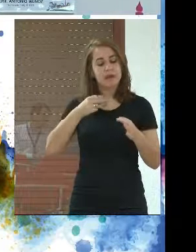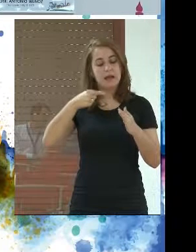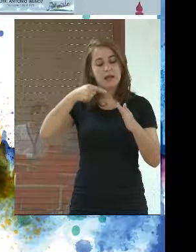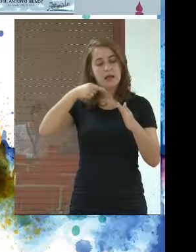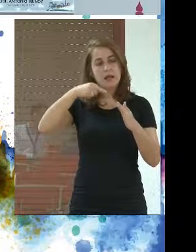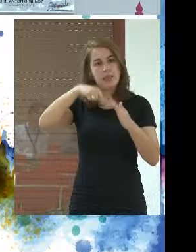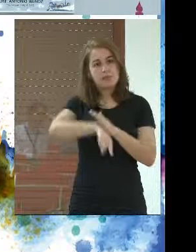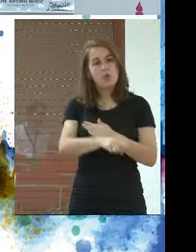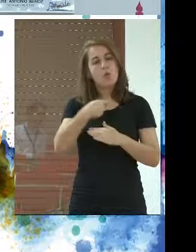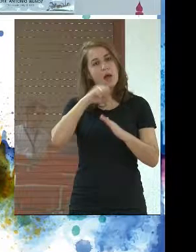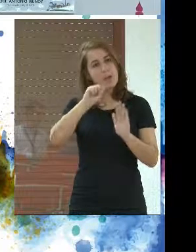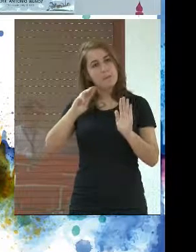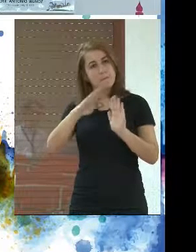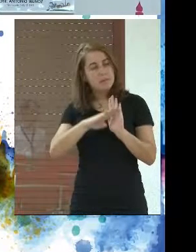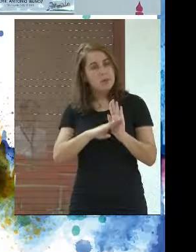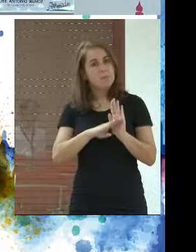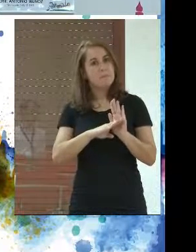JAEN.